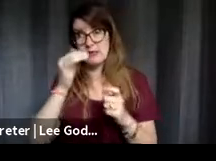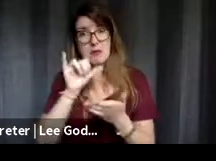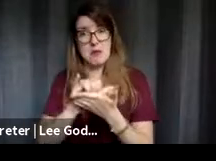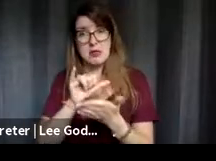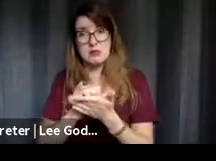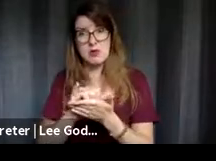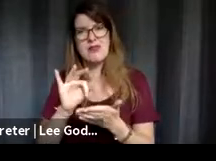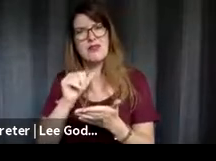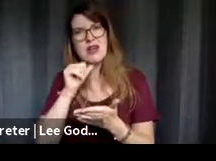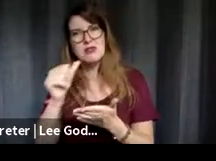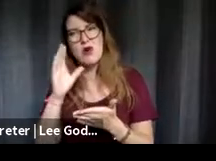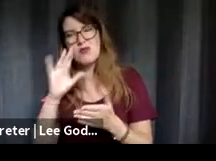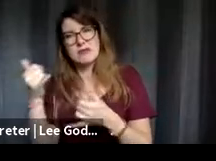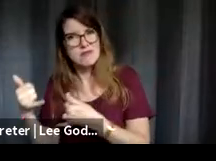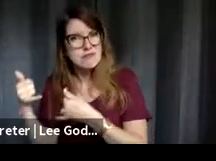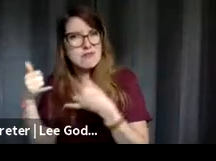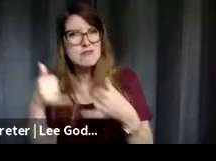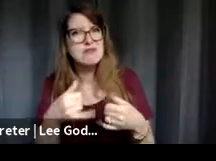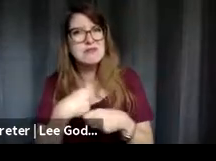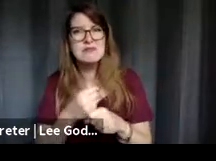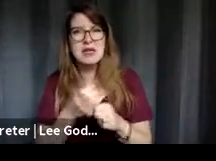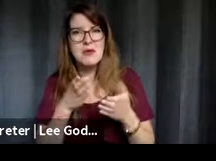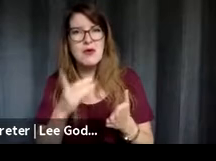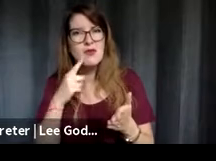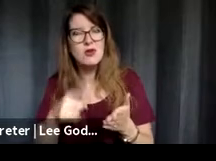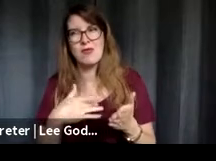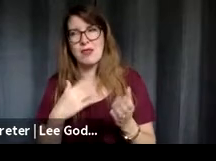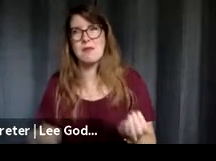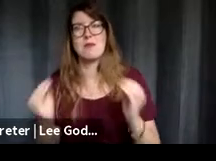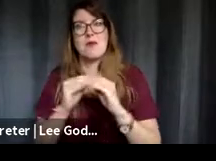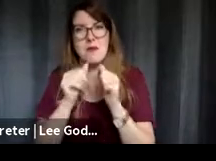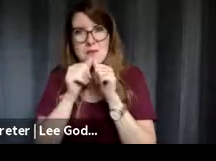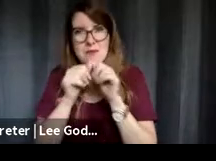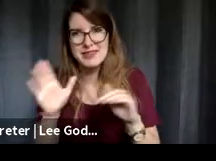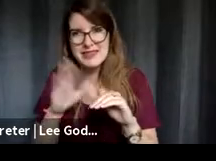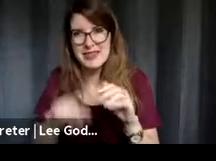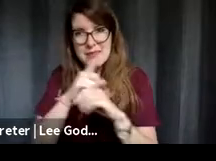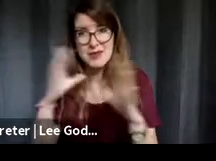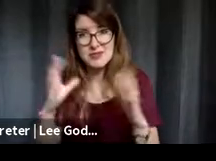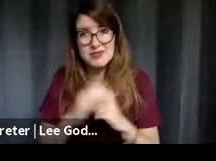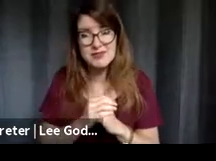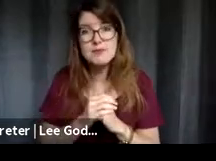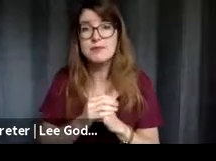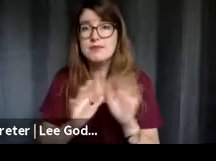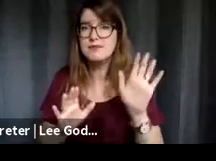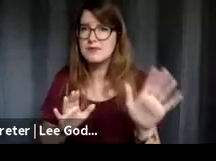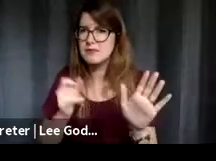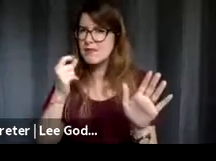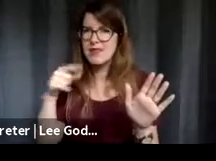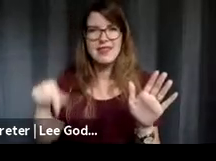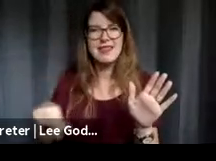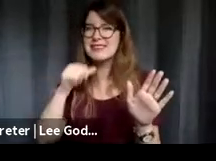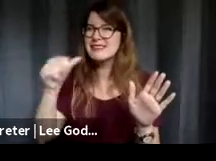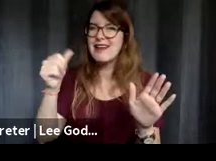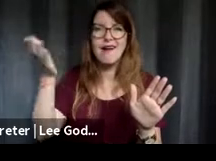I don't resupply and make a way and you don't feel more blessed than you could have imagined. Now, as we've been saying, this is not God